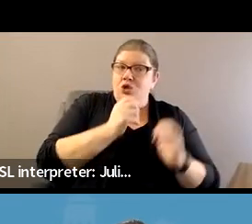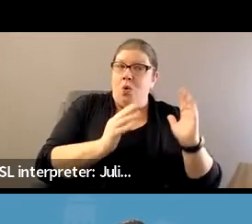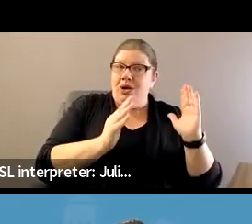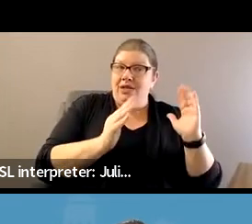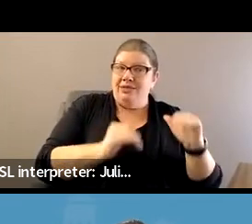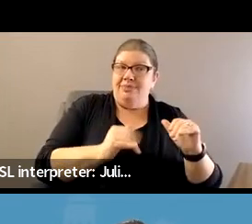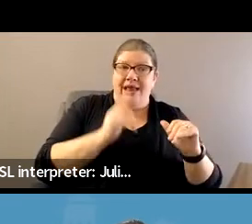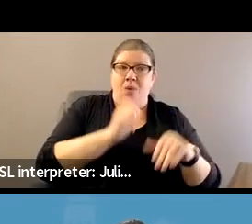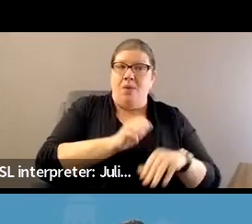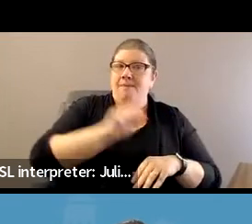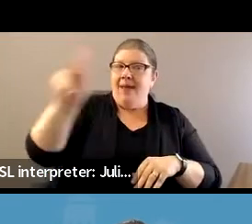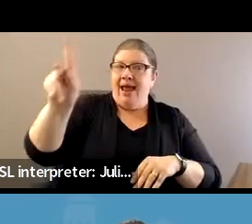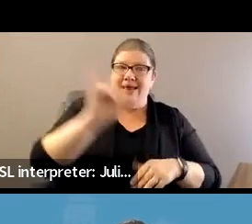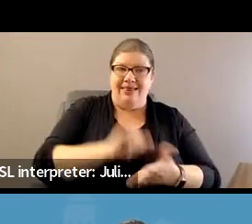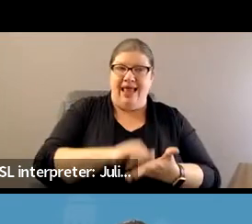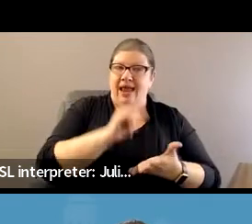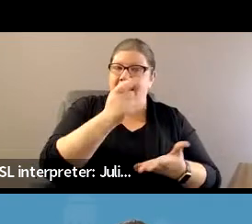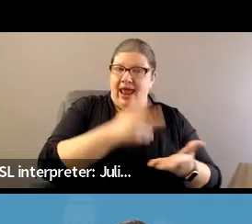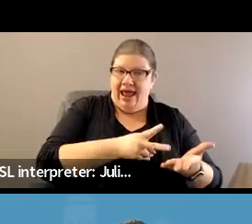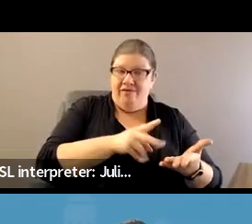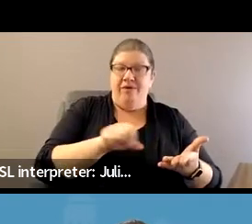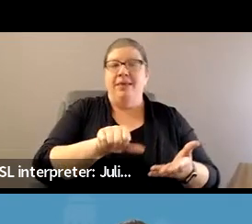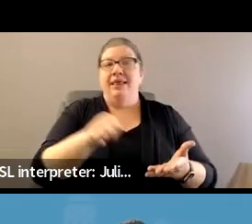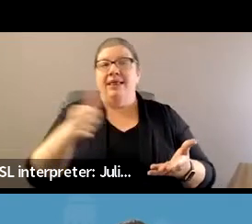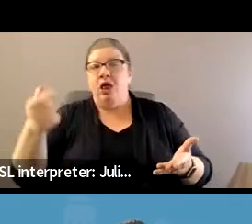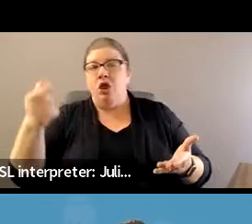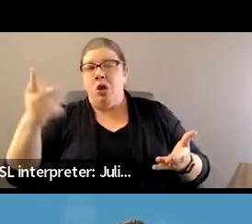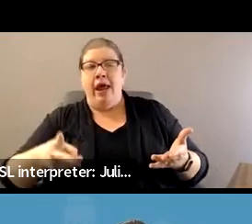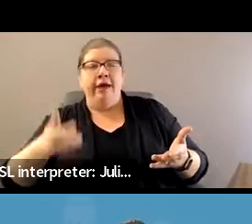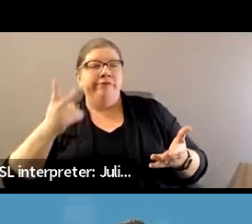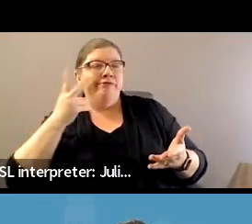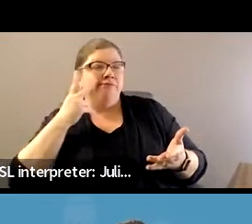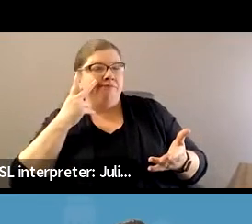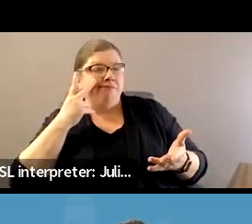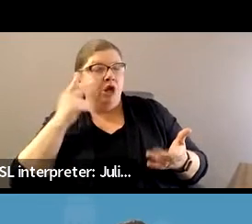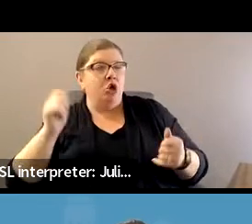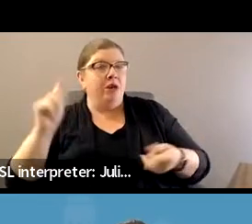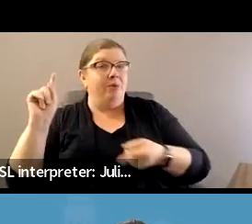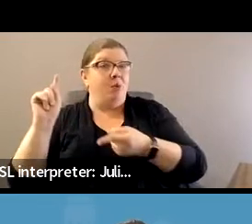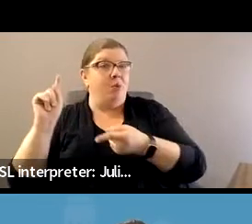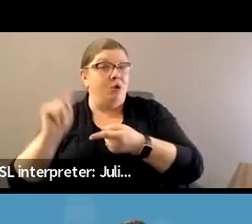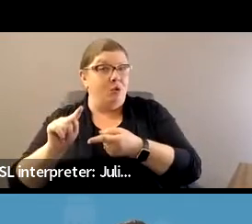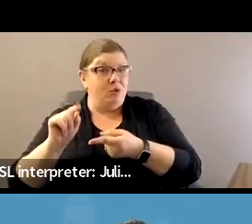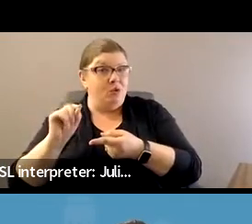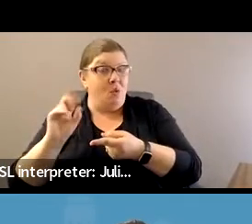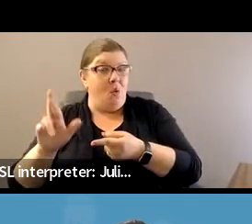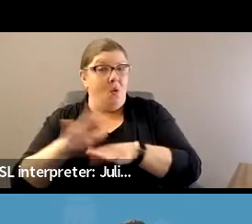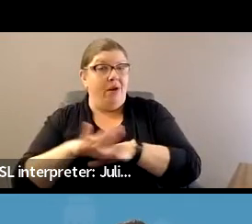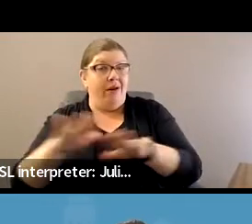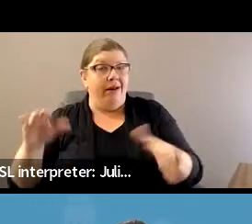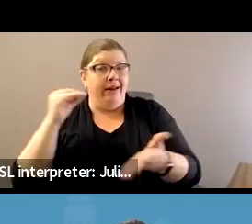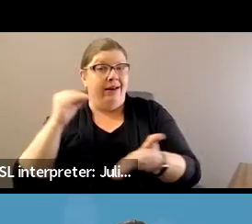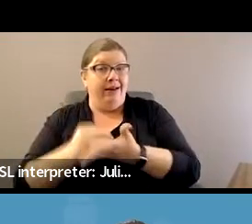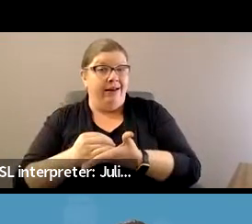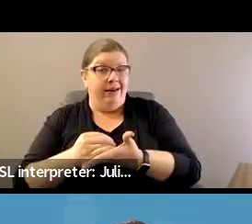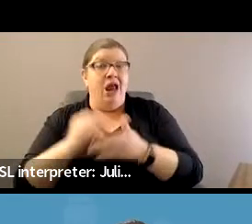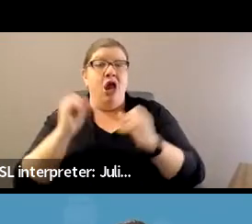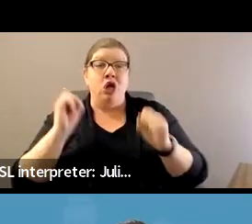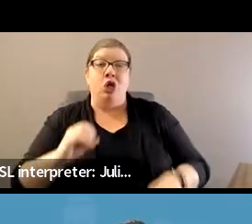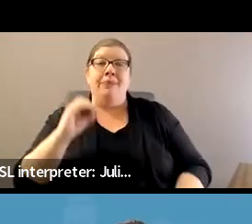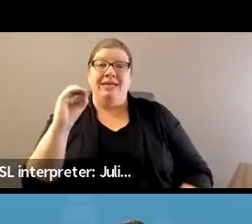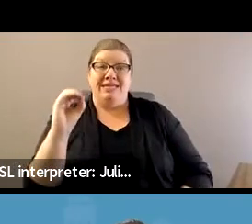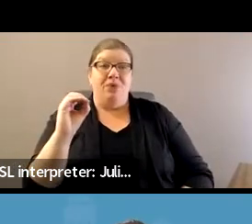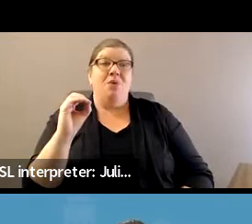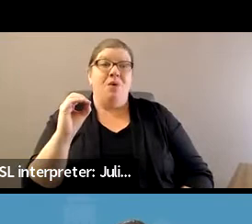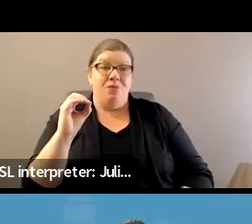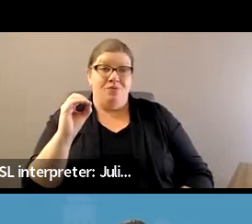taking that back. Right. But the other half, based on that, it could be reduced or couldn't be not at all, right? Or it could be